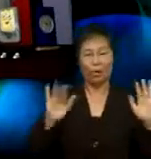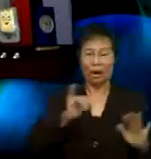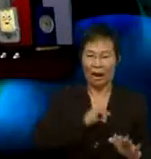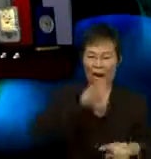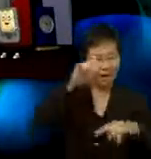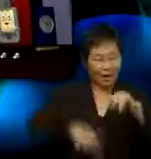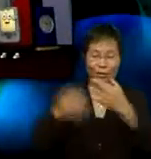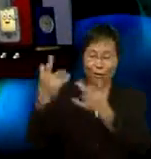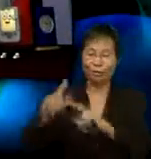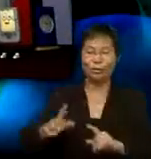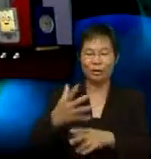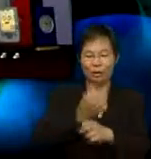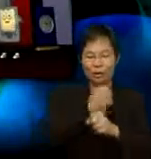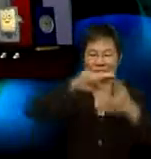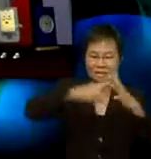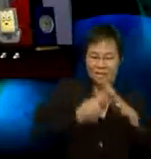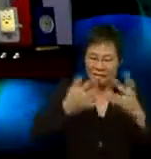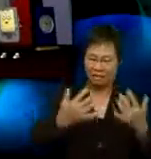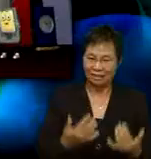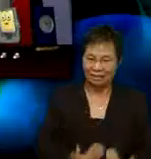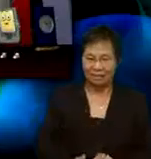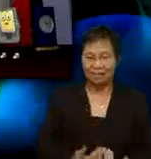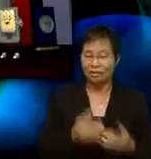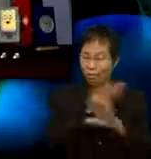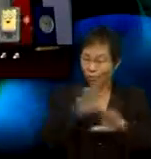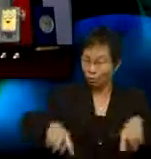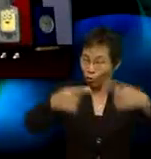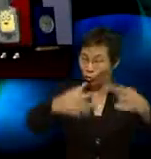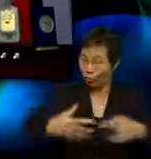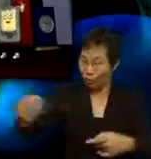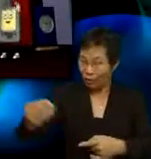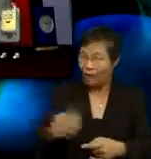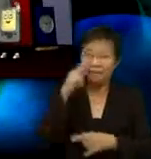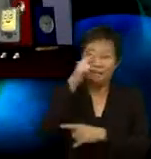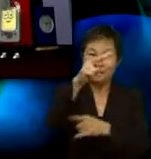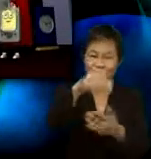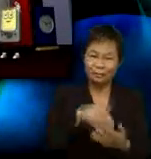I can't wait to get started. So don't go away. See